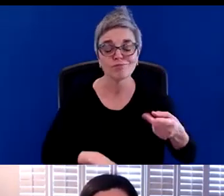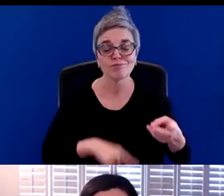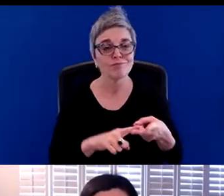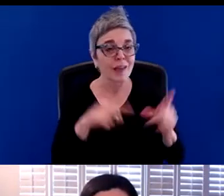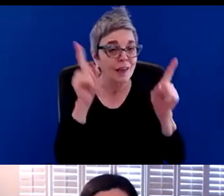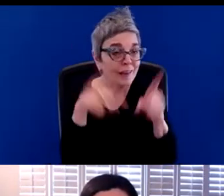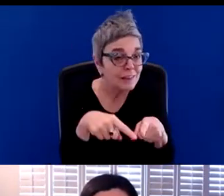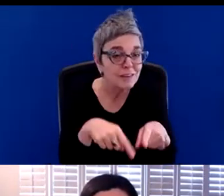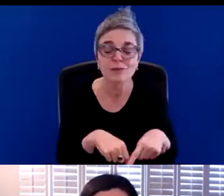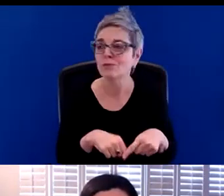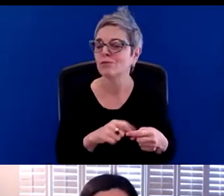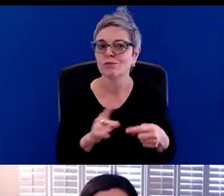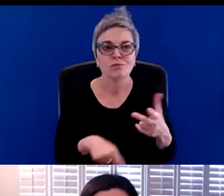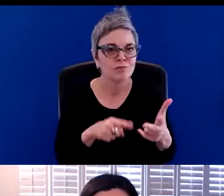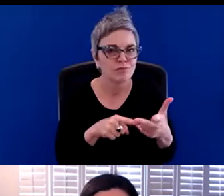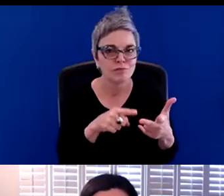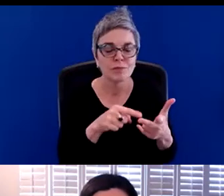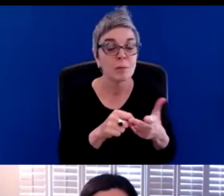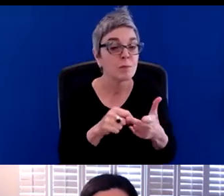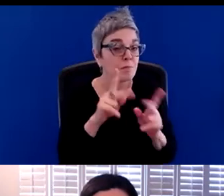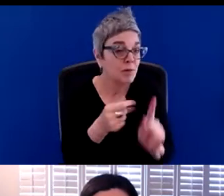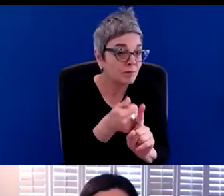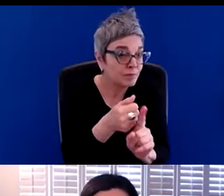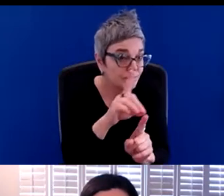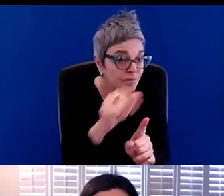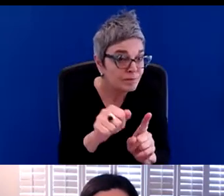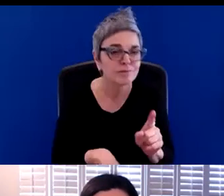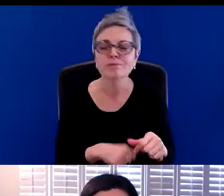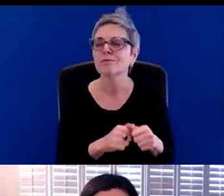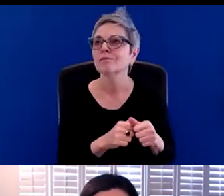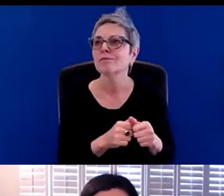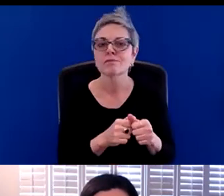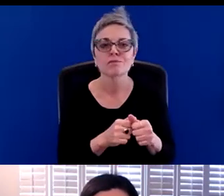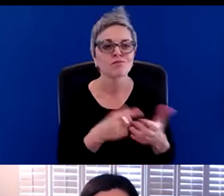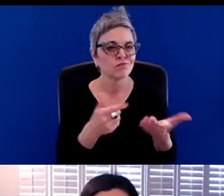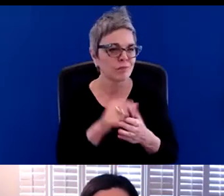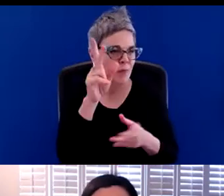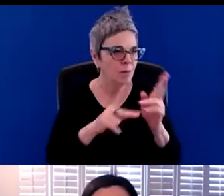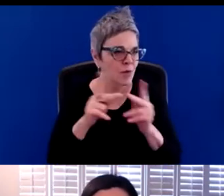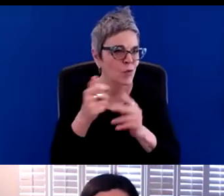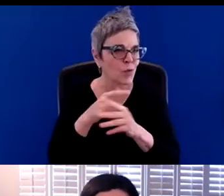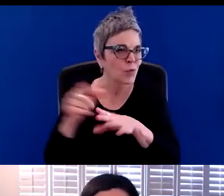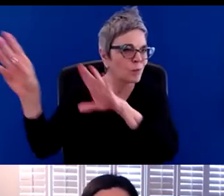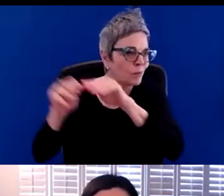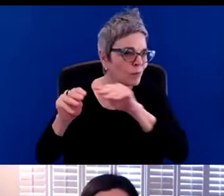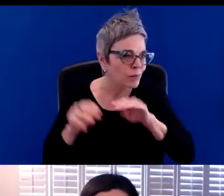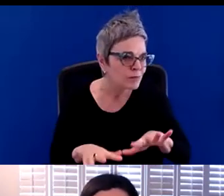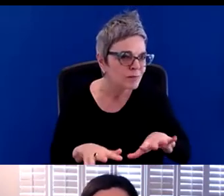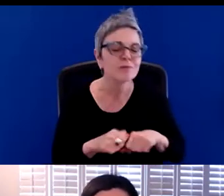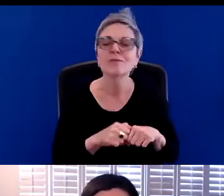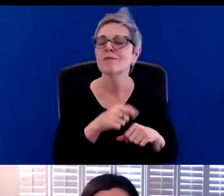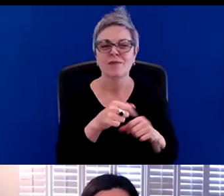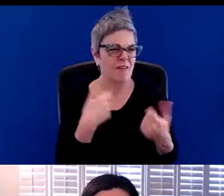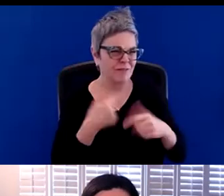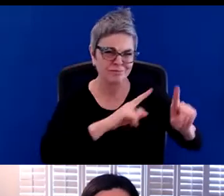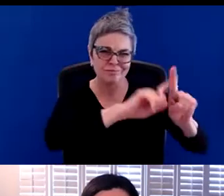experiencing who have disabilities, there are people who, you know, come from immigrant contexts. So there's all kind of, you know, voices and perspectives